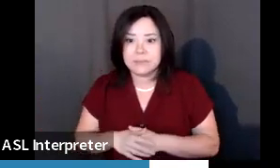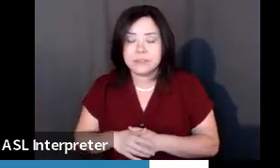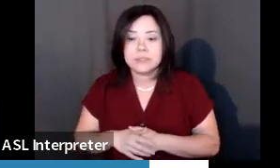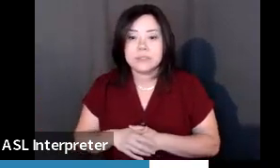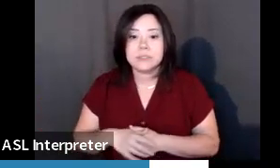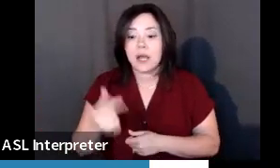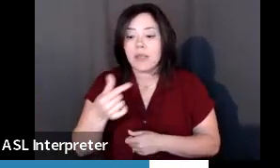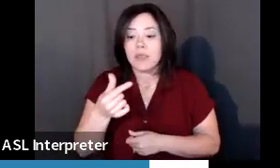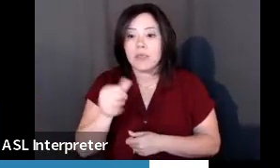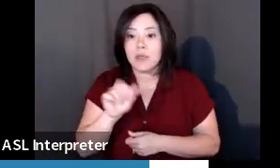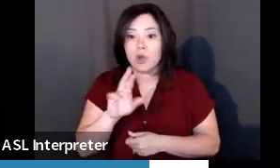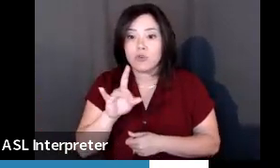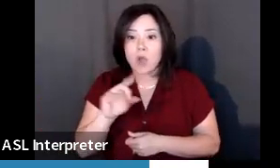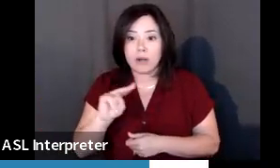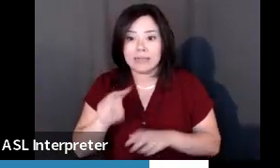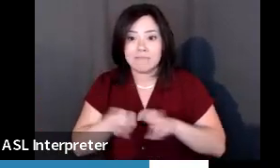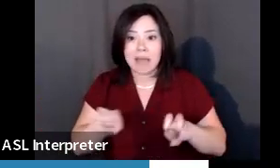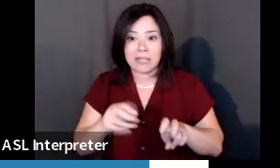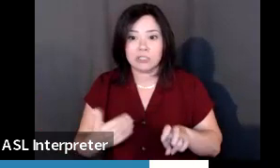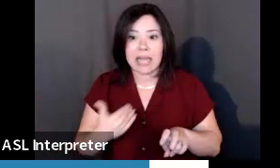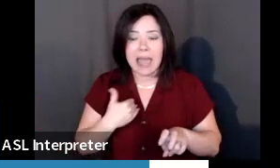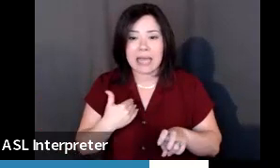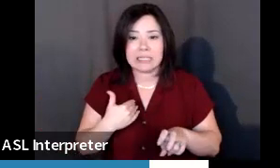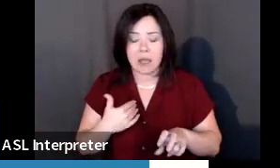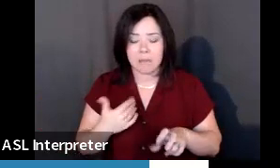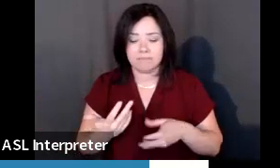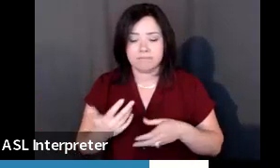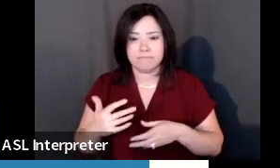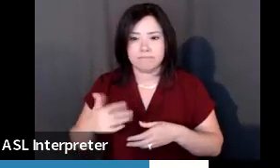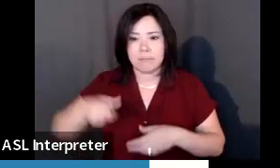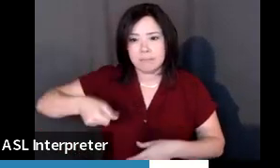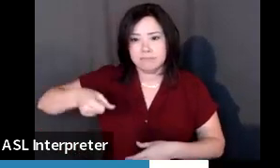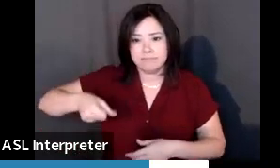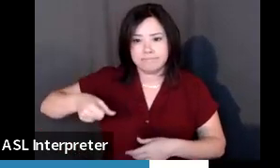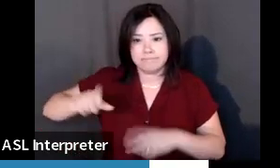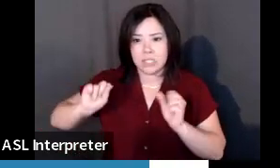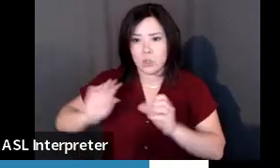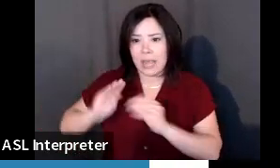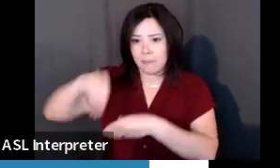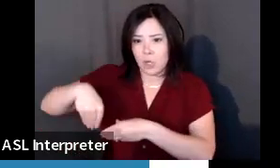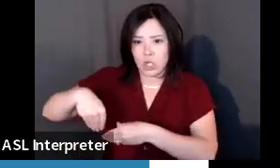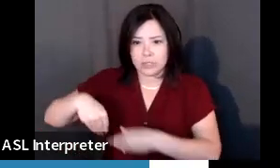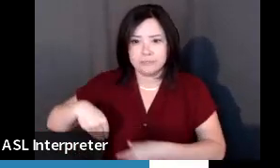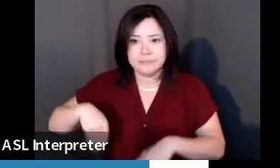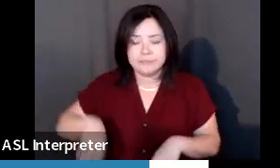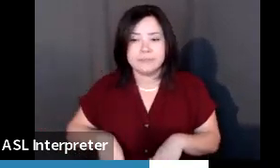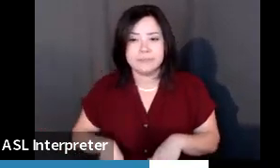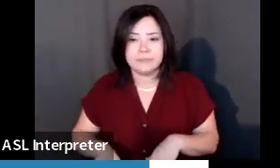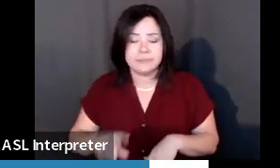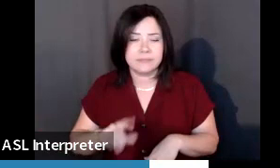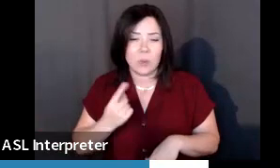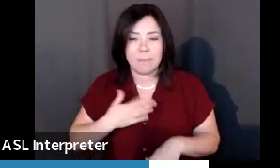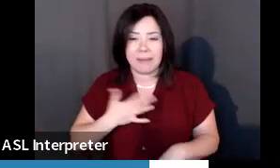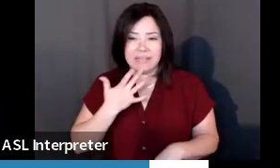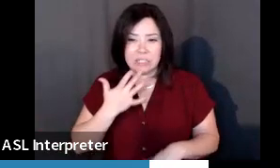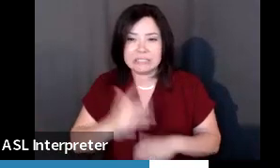garden bench actually has a canvas pouch that you can put your garden tools as well. So that's actually one of my